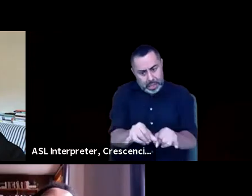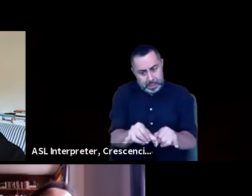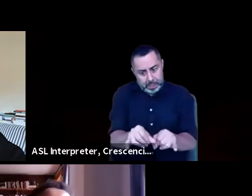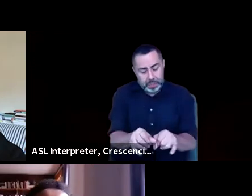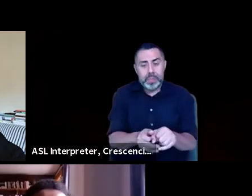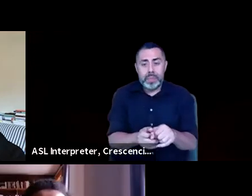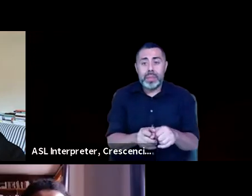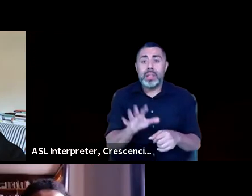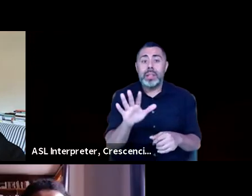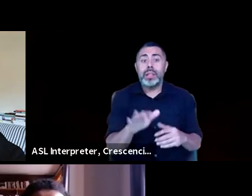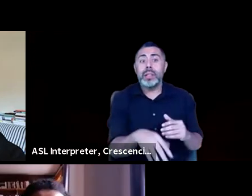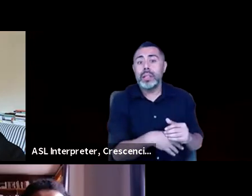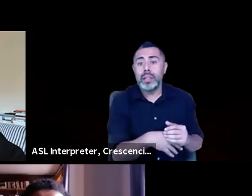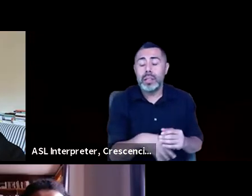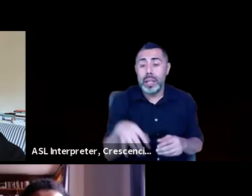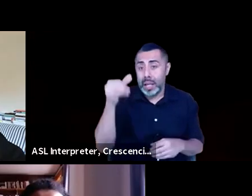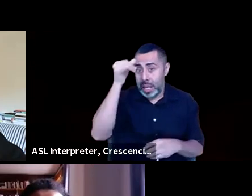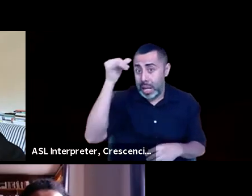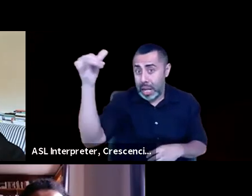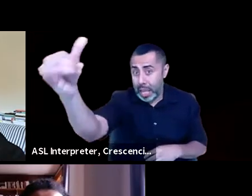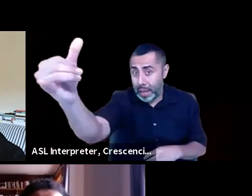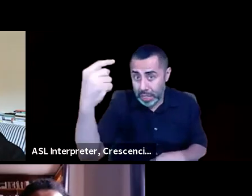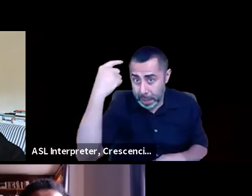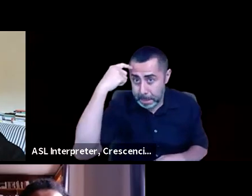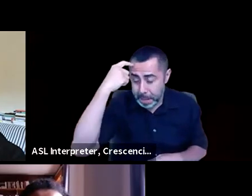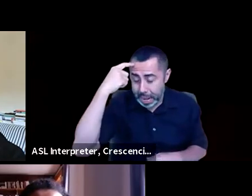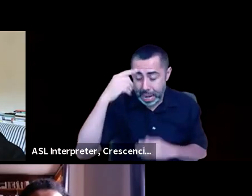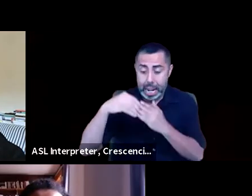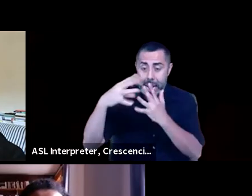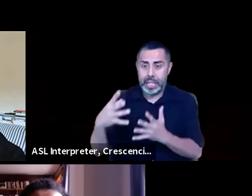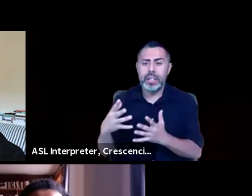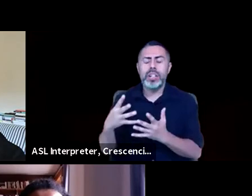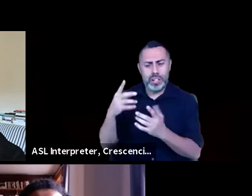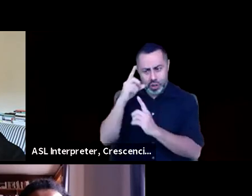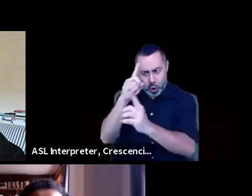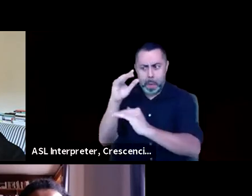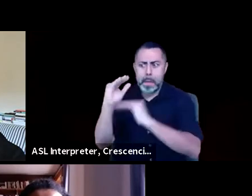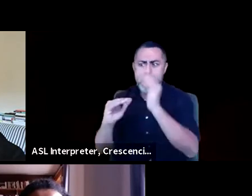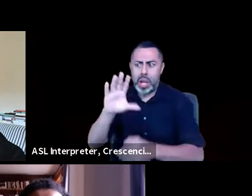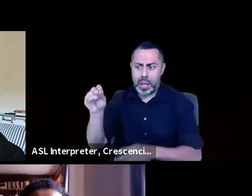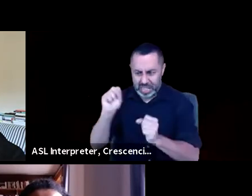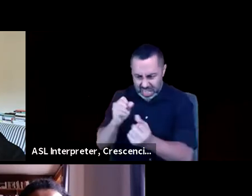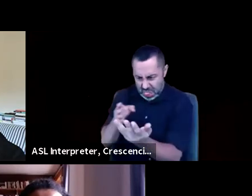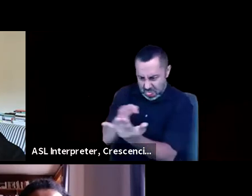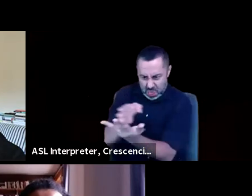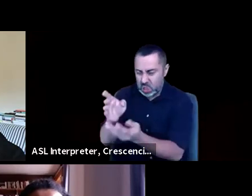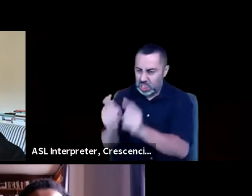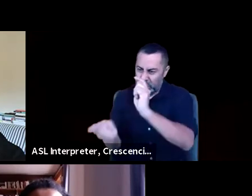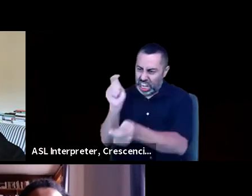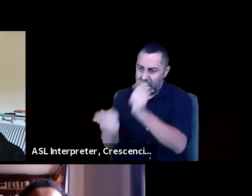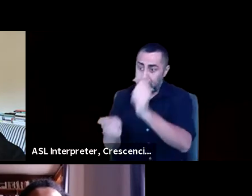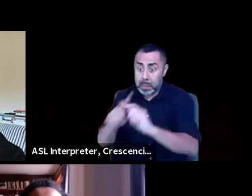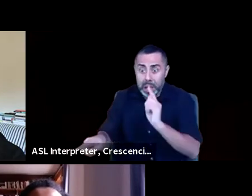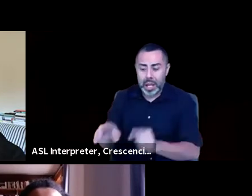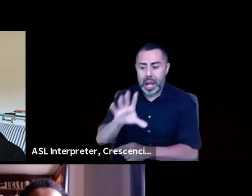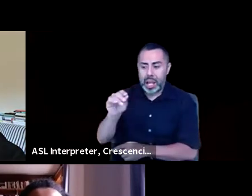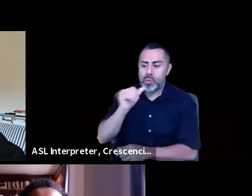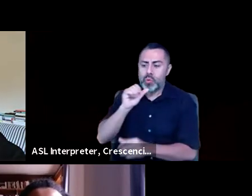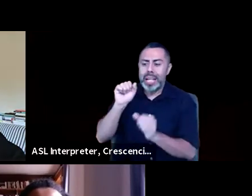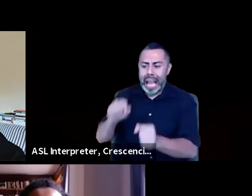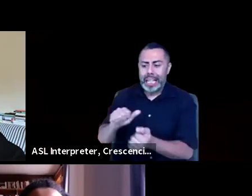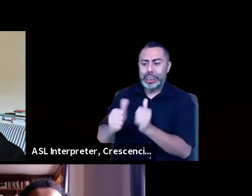leader does not simply want to build a company that can weather change, but one that can be transformed by it. They want to build